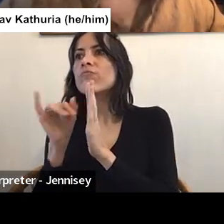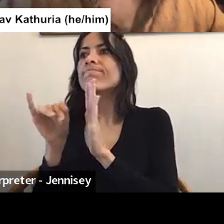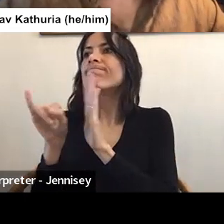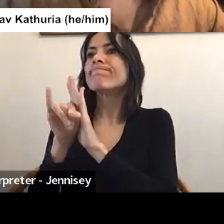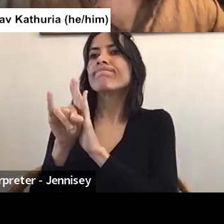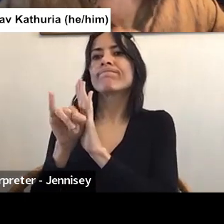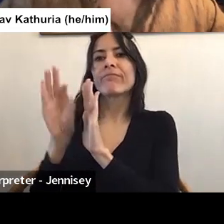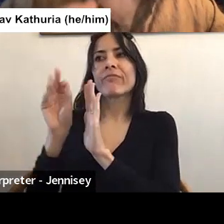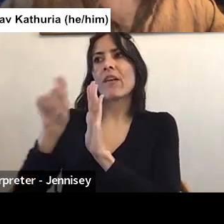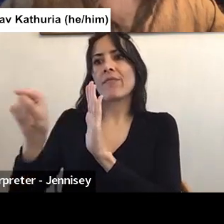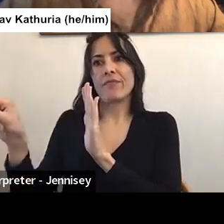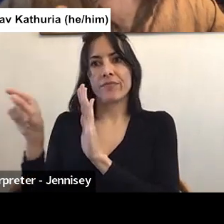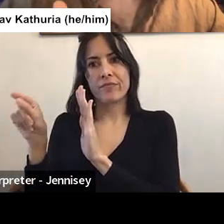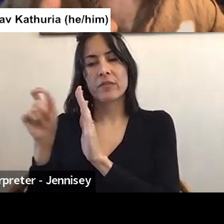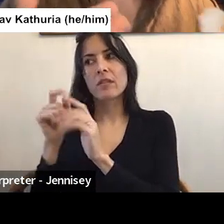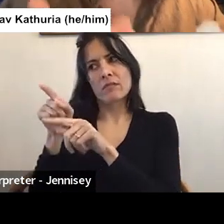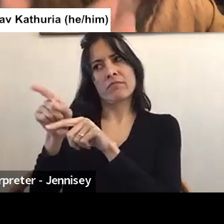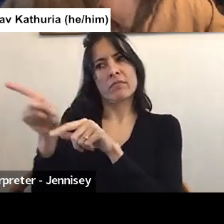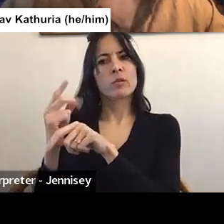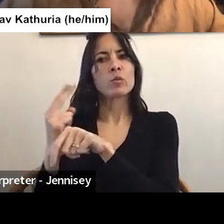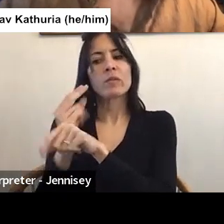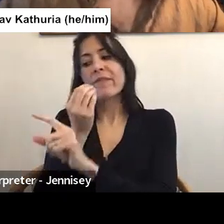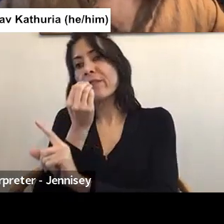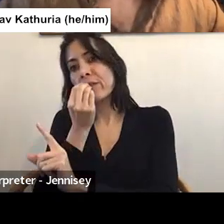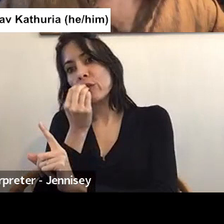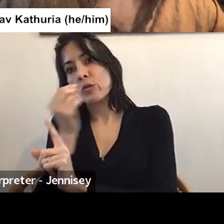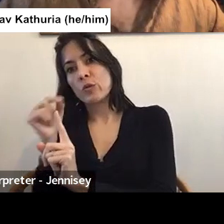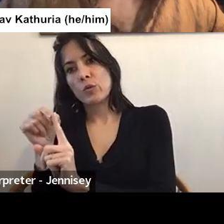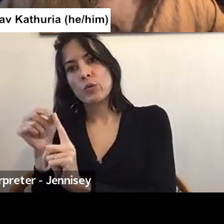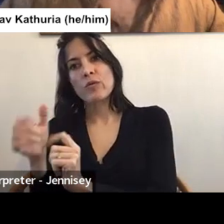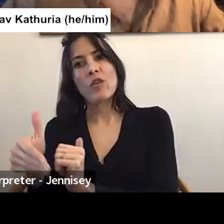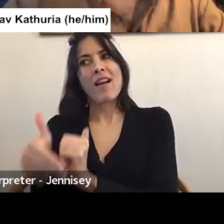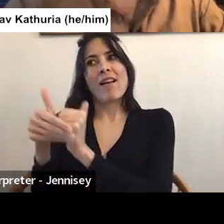And ones that are using food to build towards self-determination.